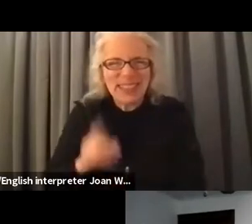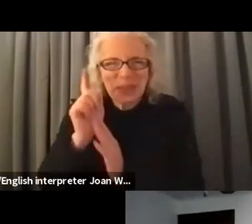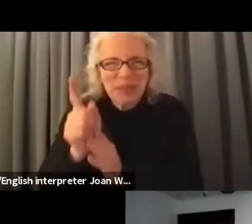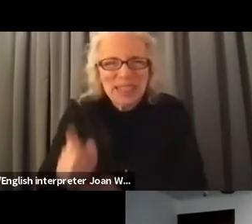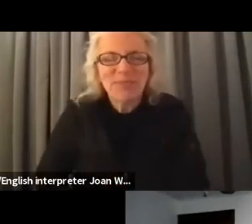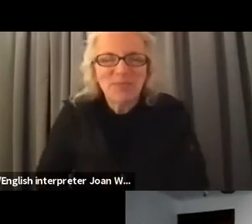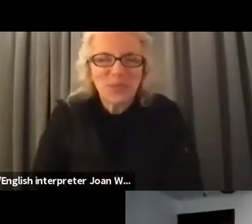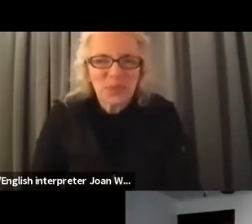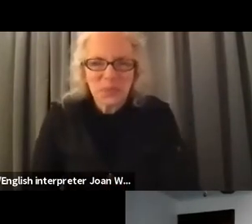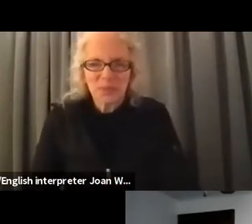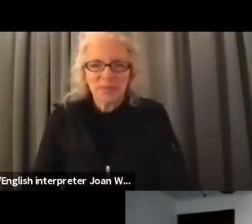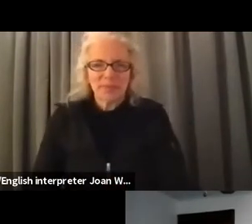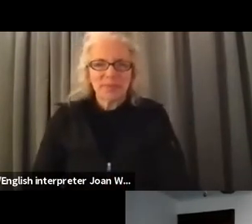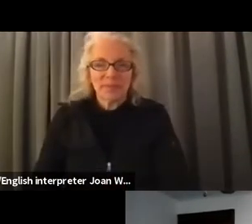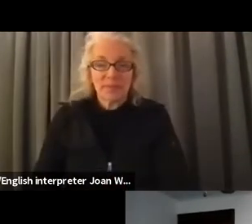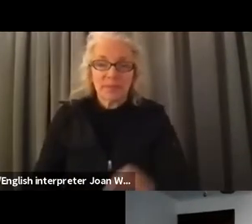second.